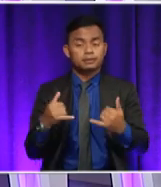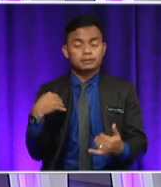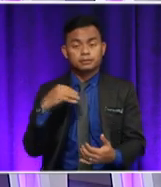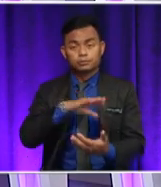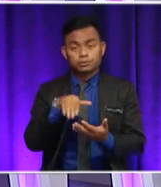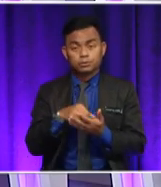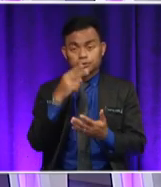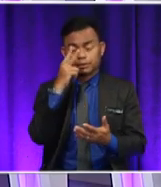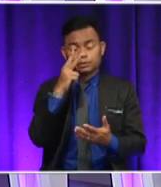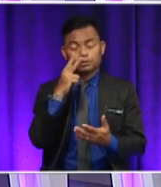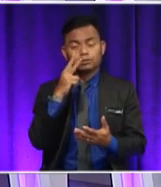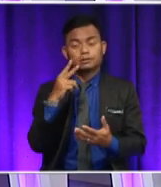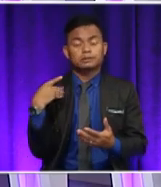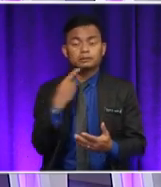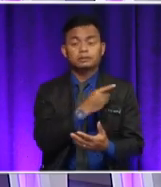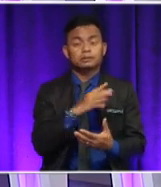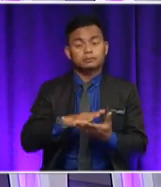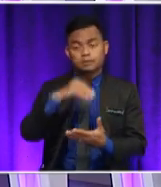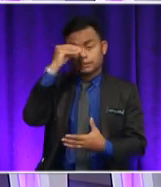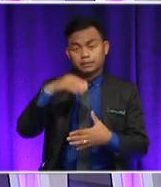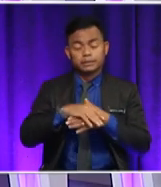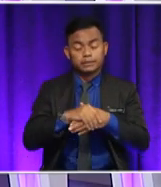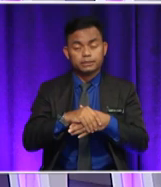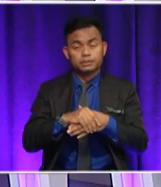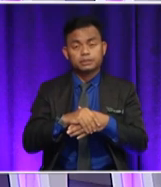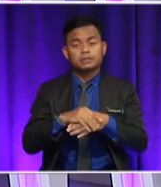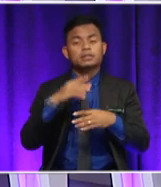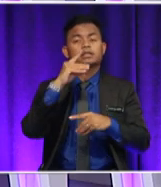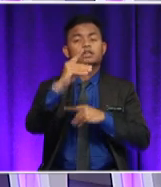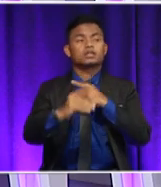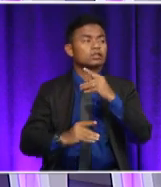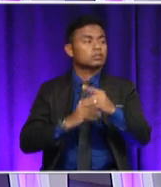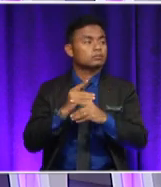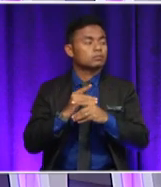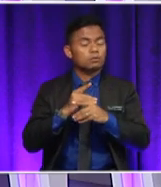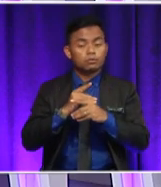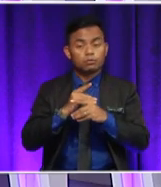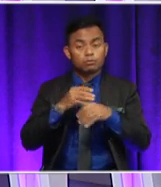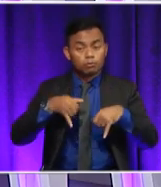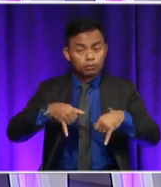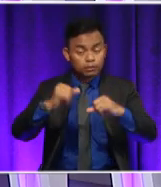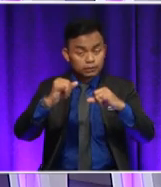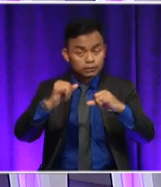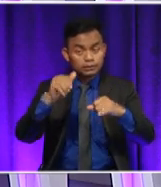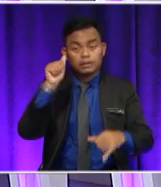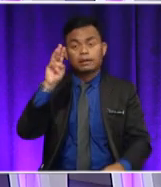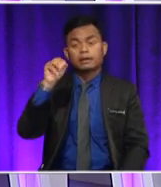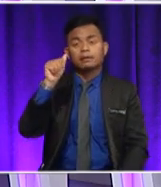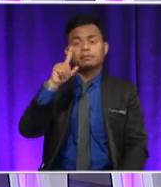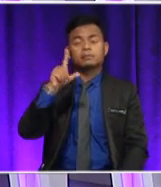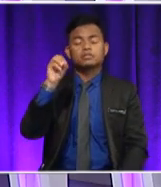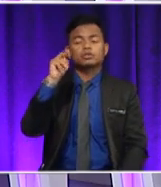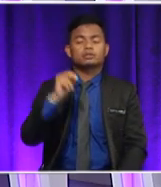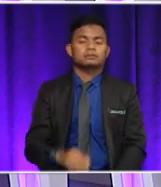we are learning English together, and the topic is globetrotting, walking the Amazon. And we're going to give focus